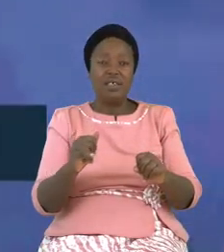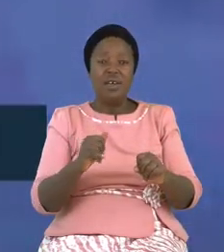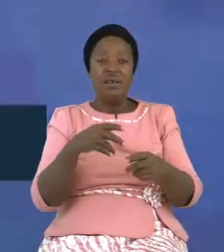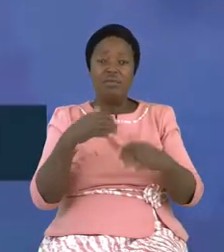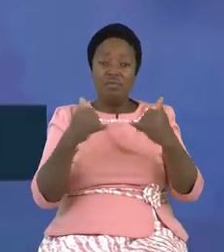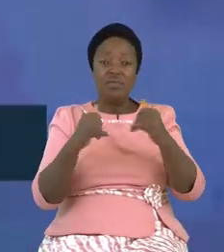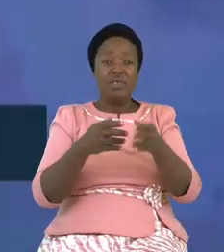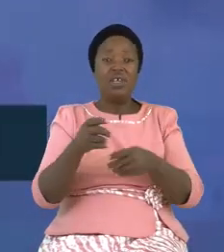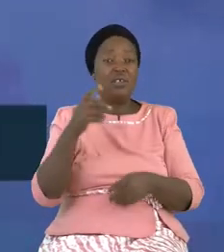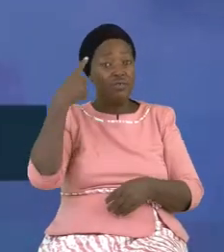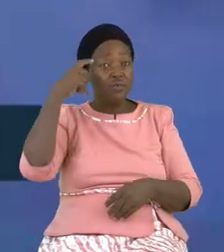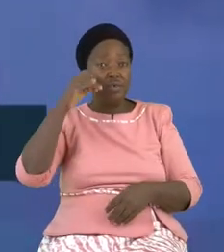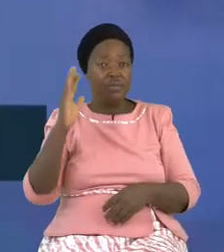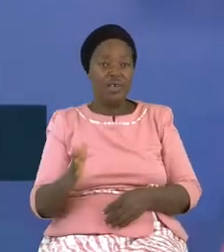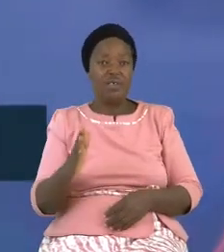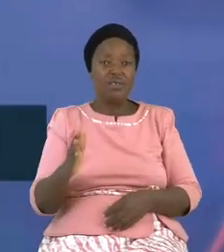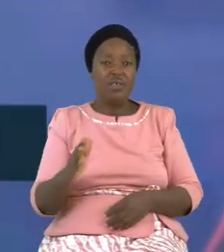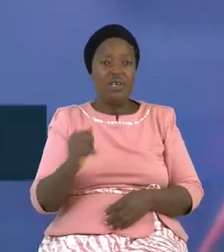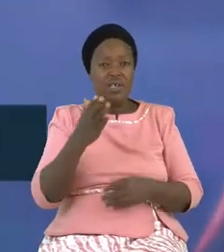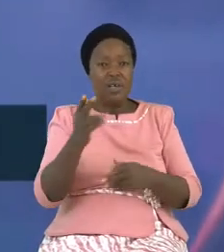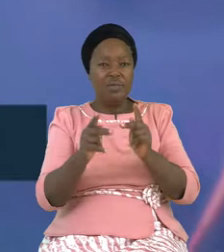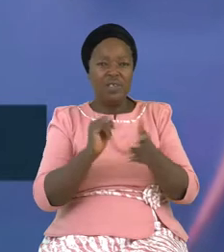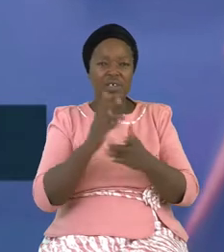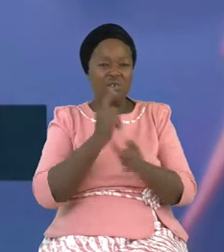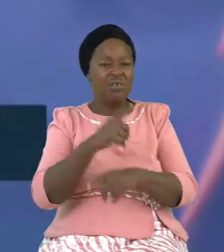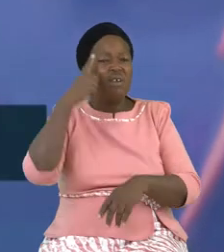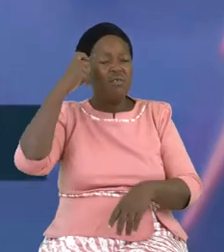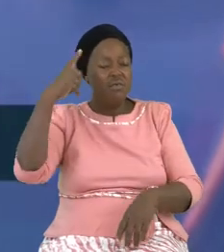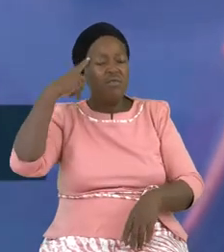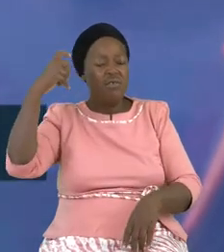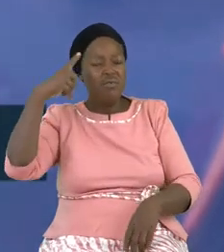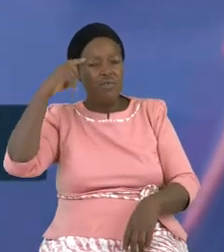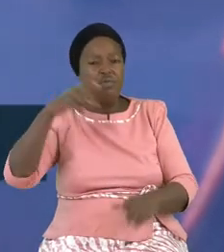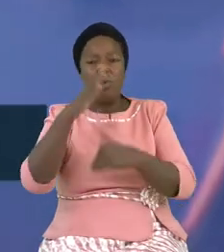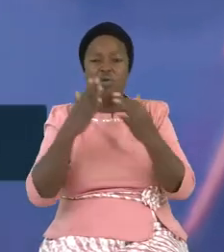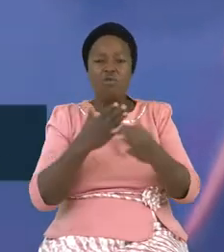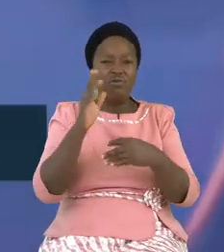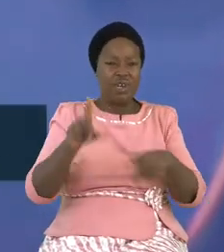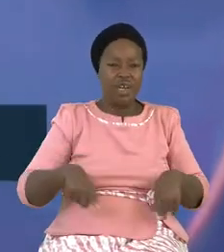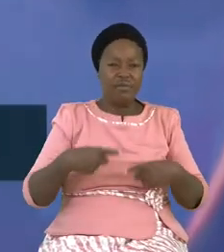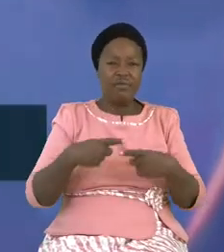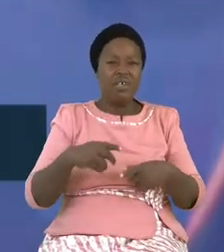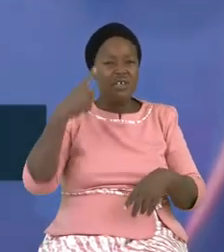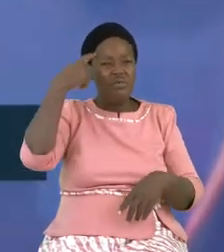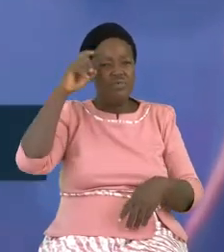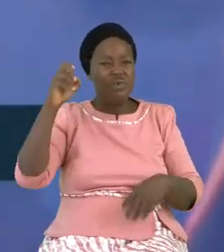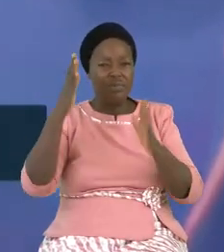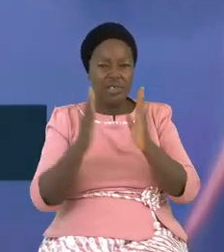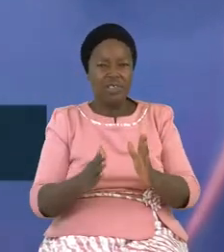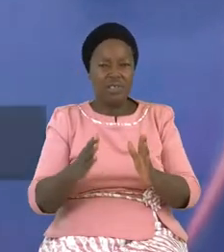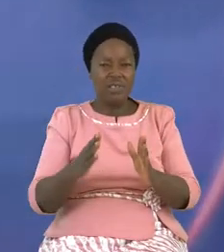throughout life. They imagine throughout life. The dreamers, they're not